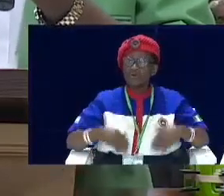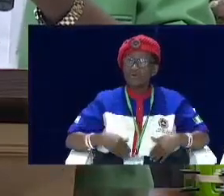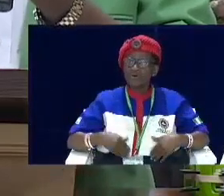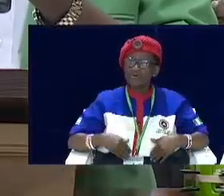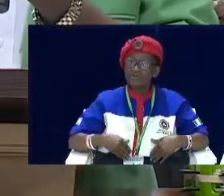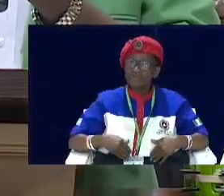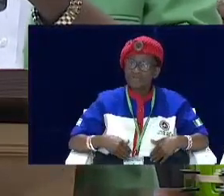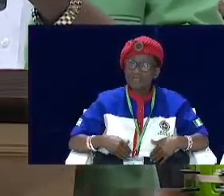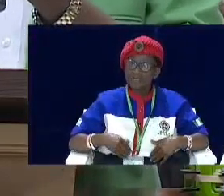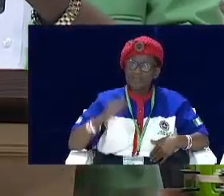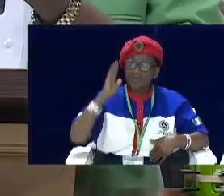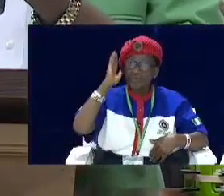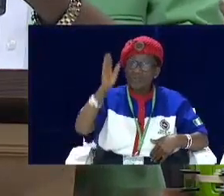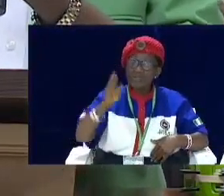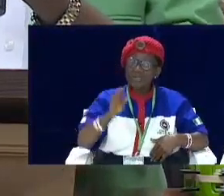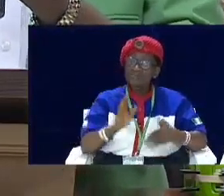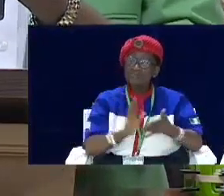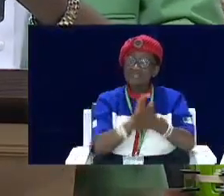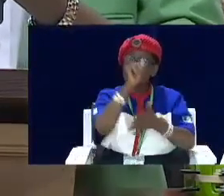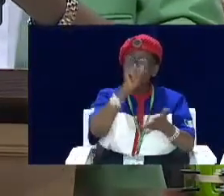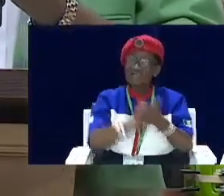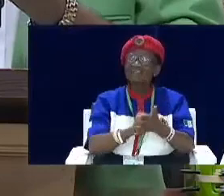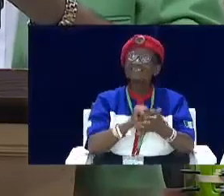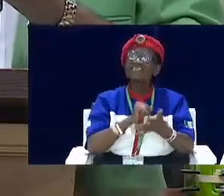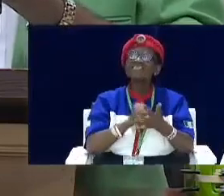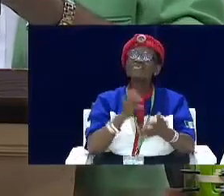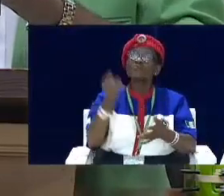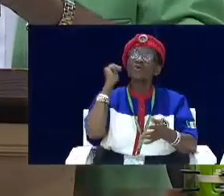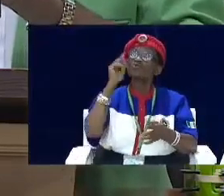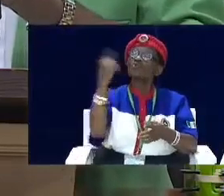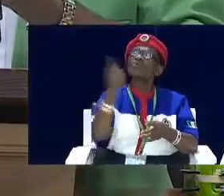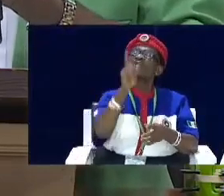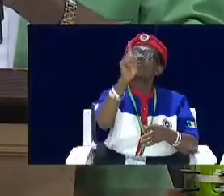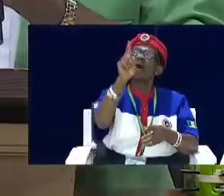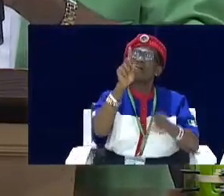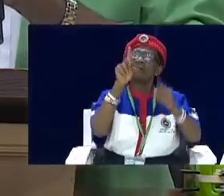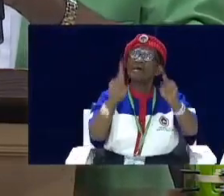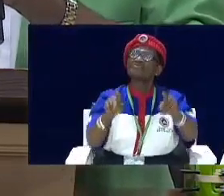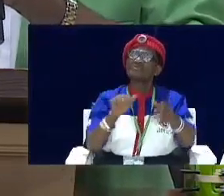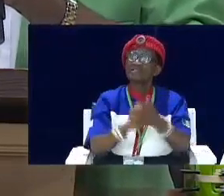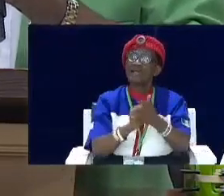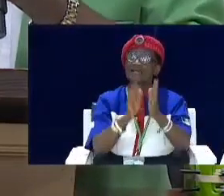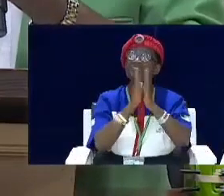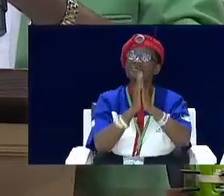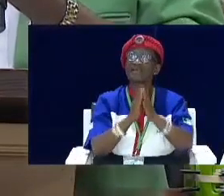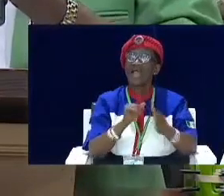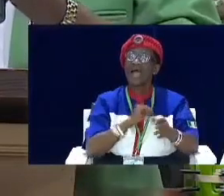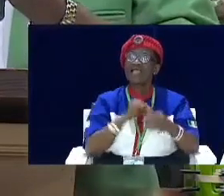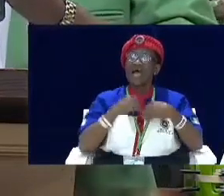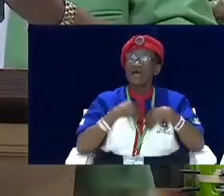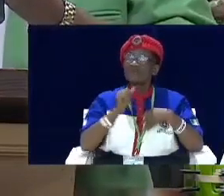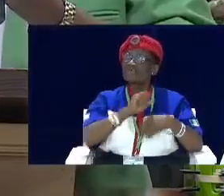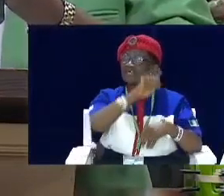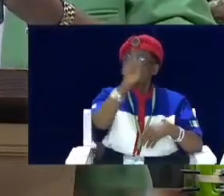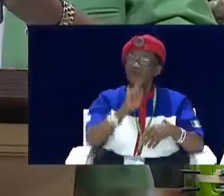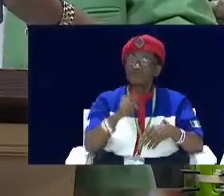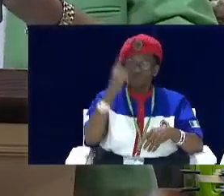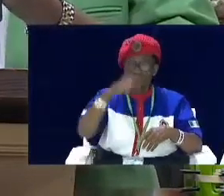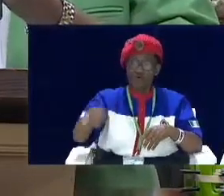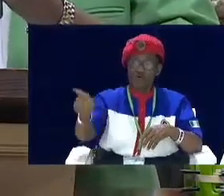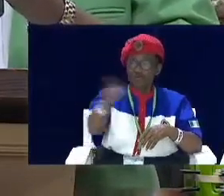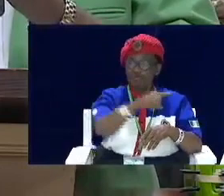Kò sẹ́ni tó máa gbàgbọ́ pé èèyàn kan ṣoṣo ló ń gbàdúrà tí ilẹ̀ sì mí. I have a question for you. Mo wá ní ìbéèrè kan fún ọ lálẹ́ yìí.